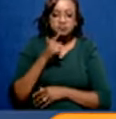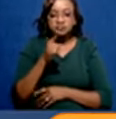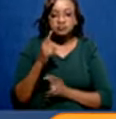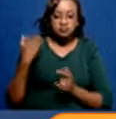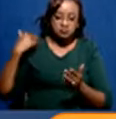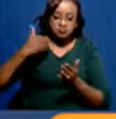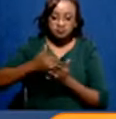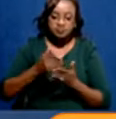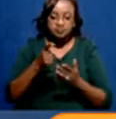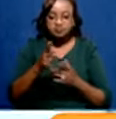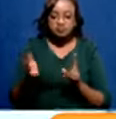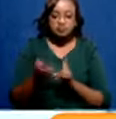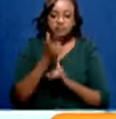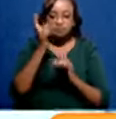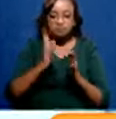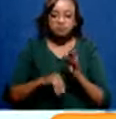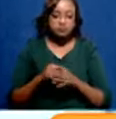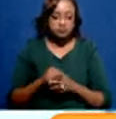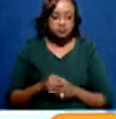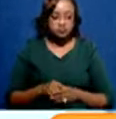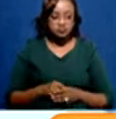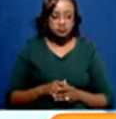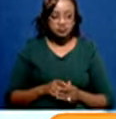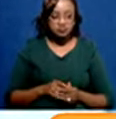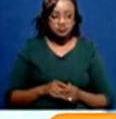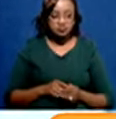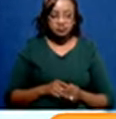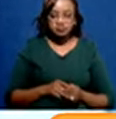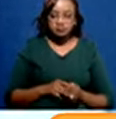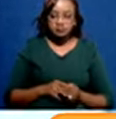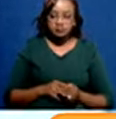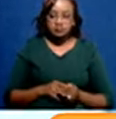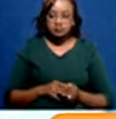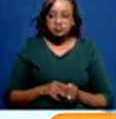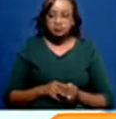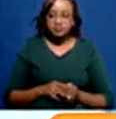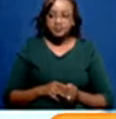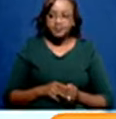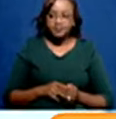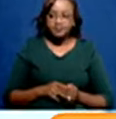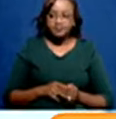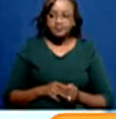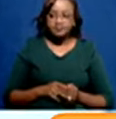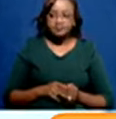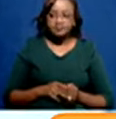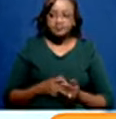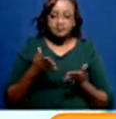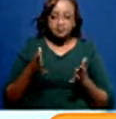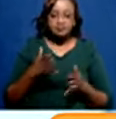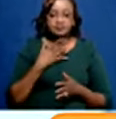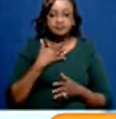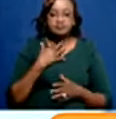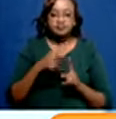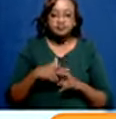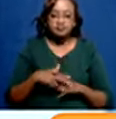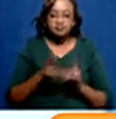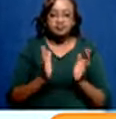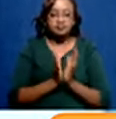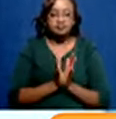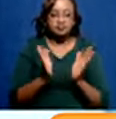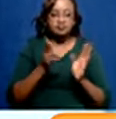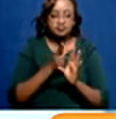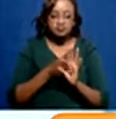far? Well, at the moment, we are at the stage where we are working on the regulations, and now we want to commence public participation. In fact, at the time when we